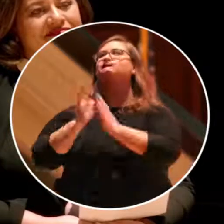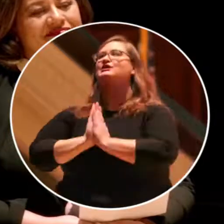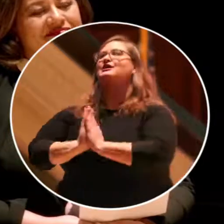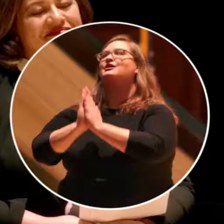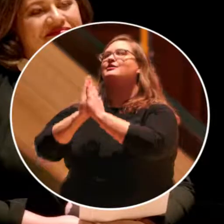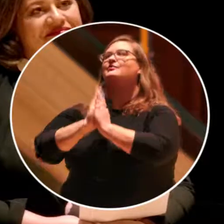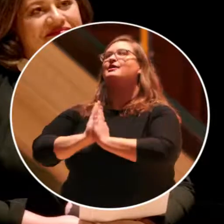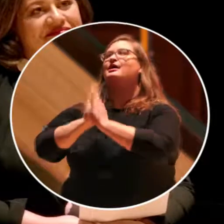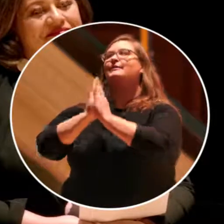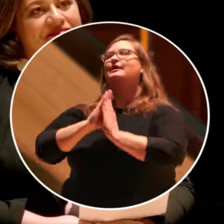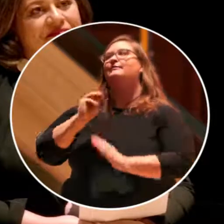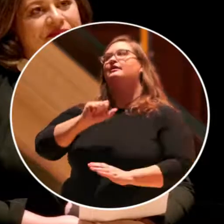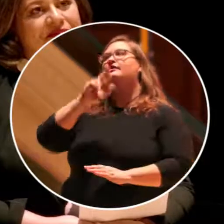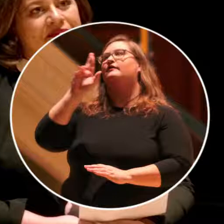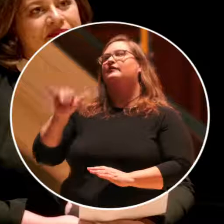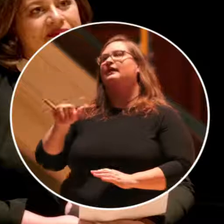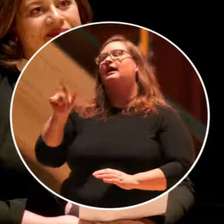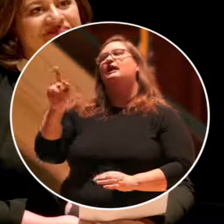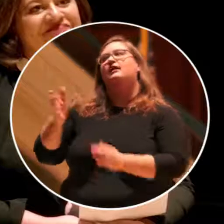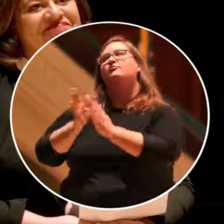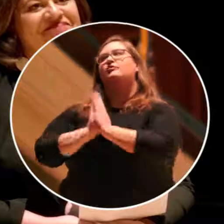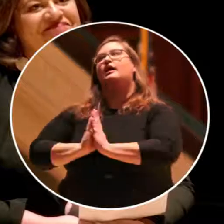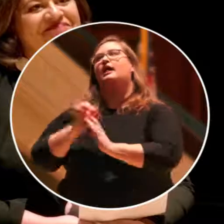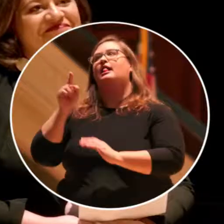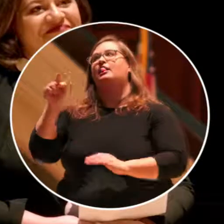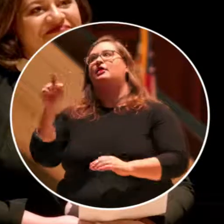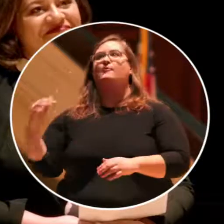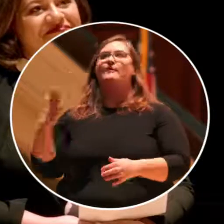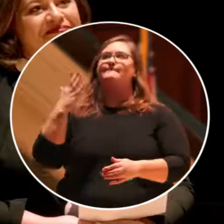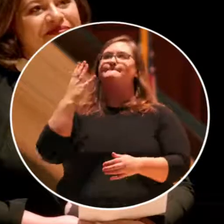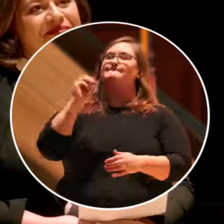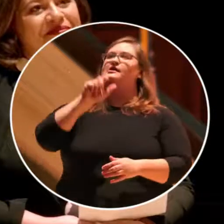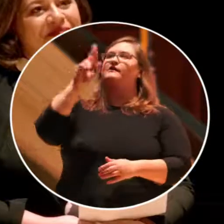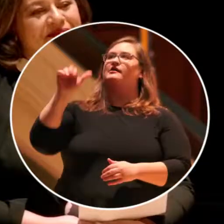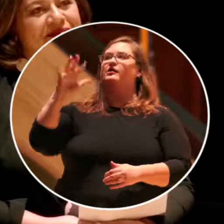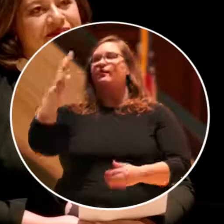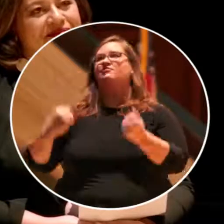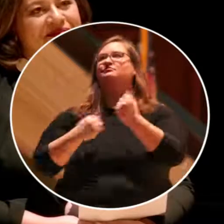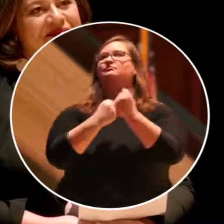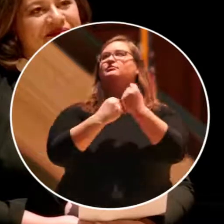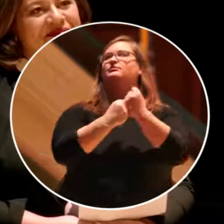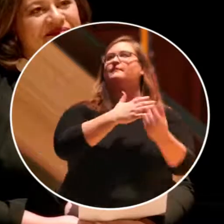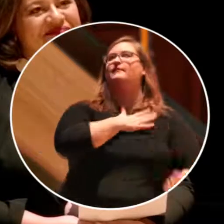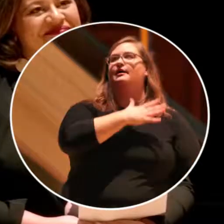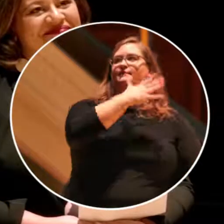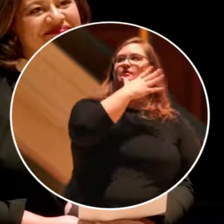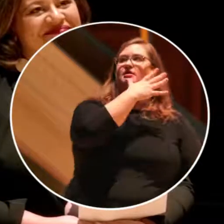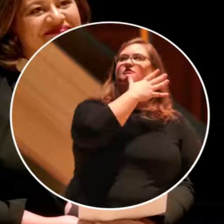that Mary will now have my mother's back. Listen to my mother.